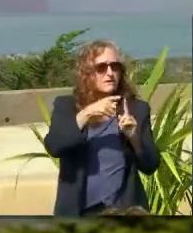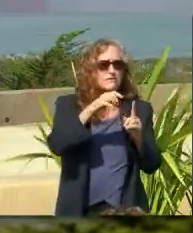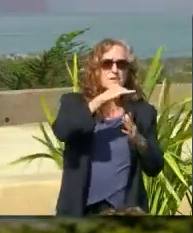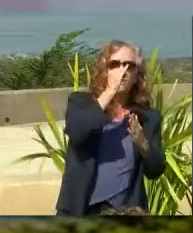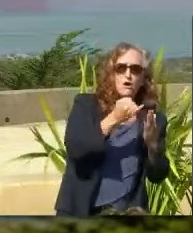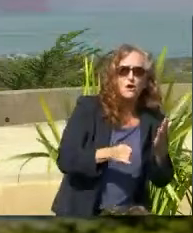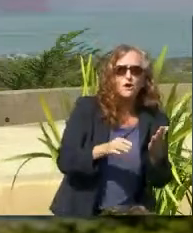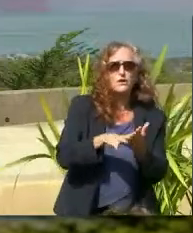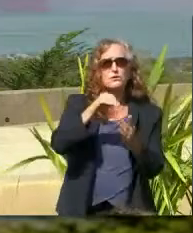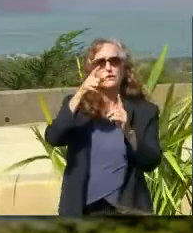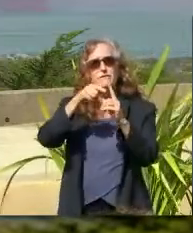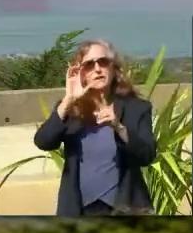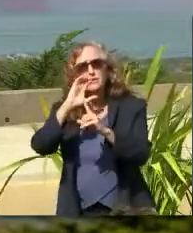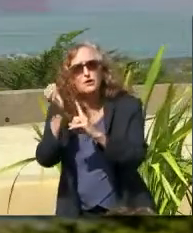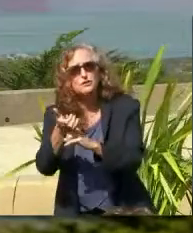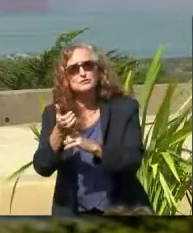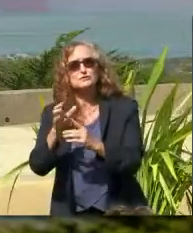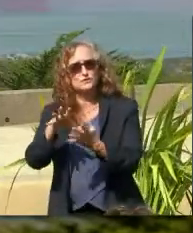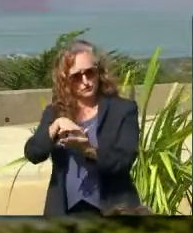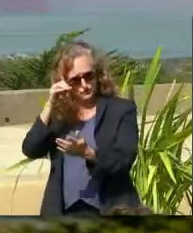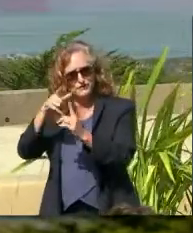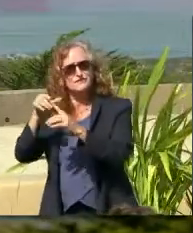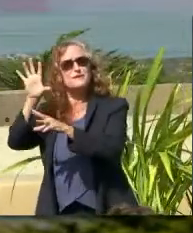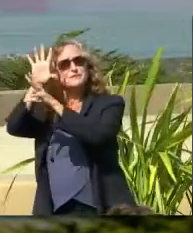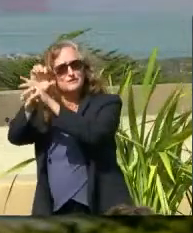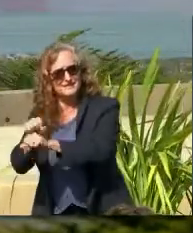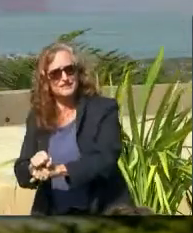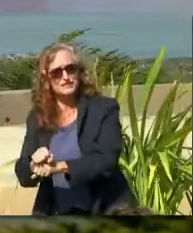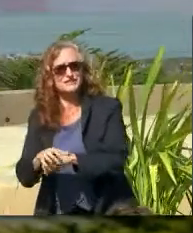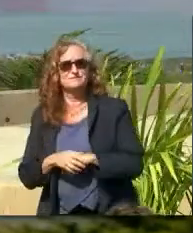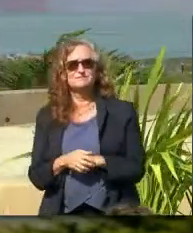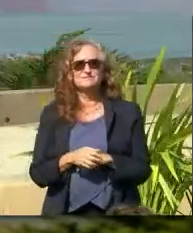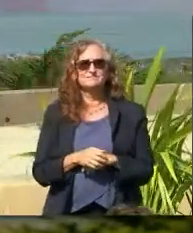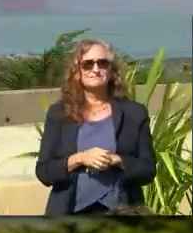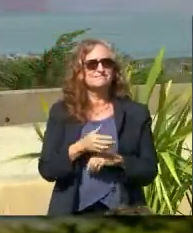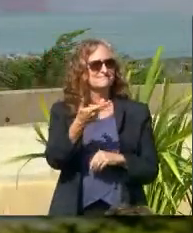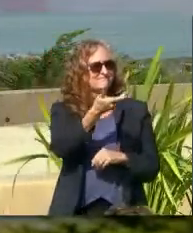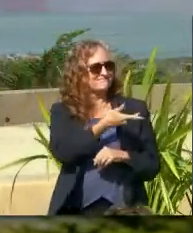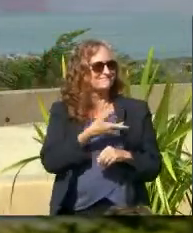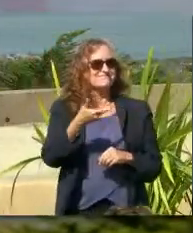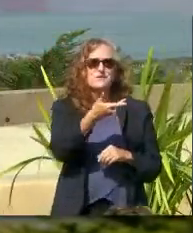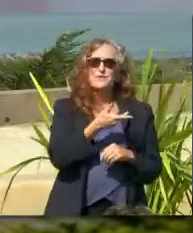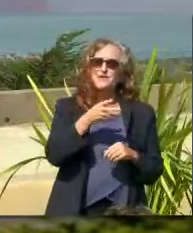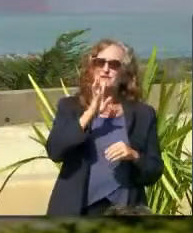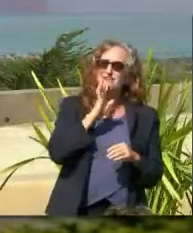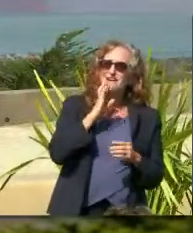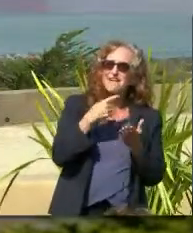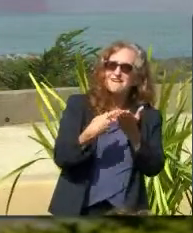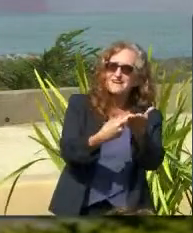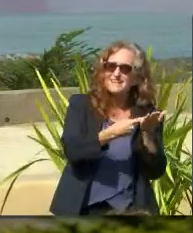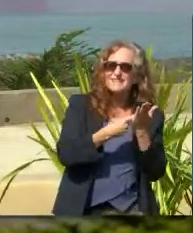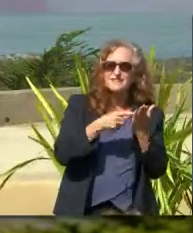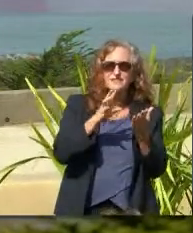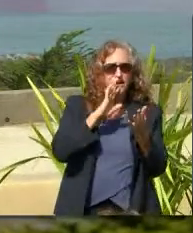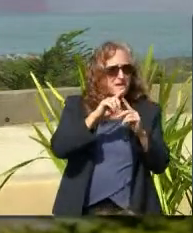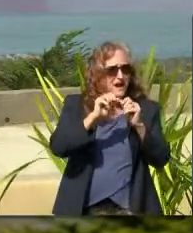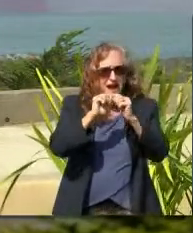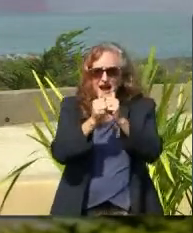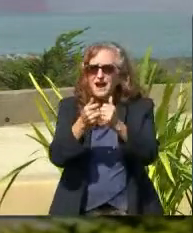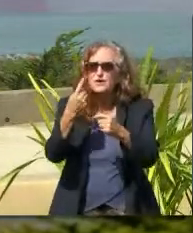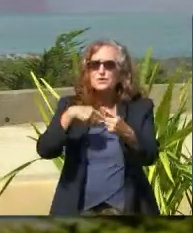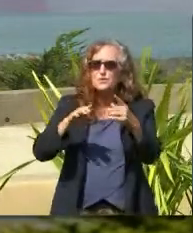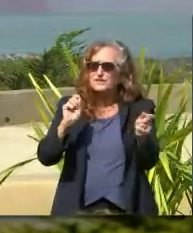from our culture, we learn from our traditions. But before we came out, we were talking together about how do we make that shift